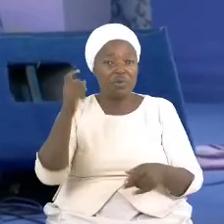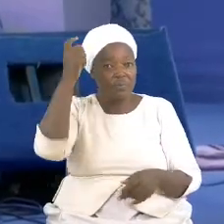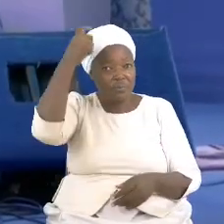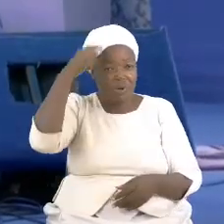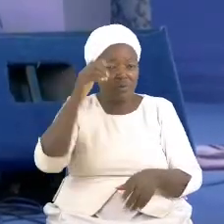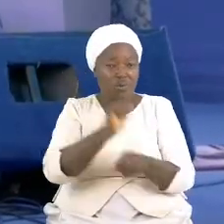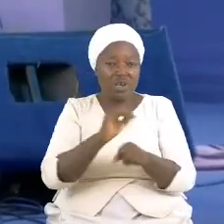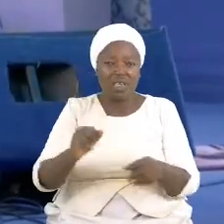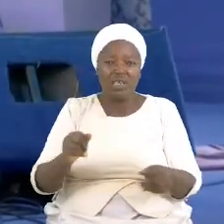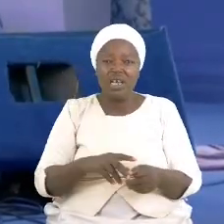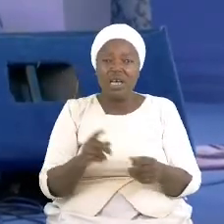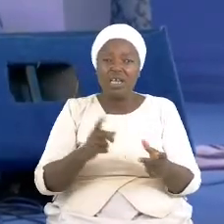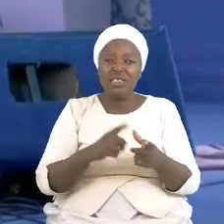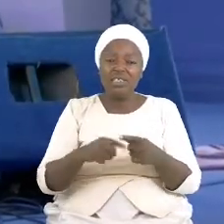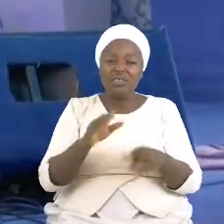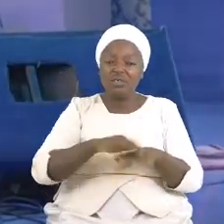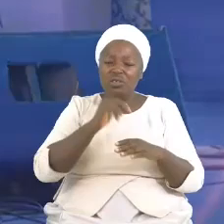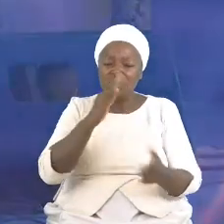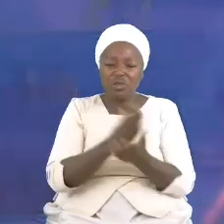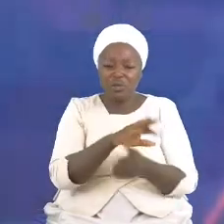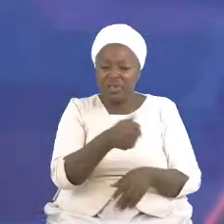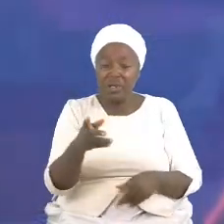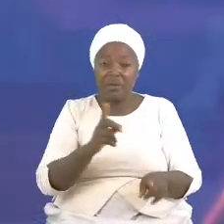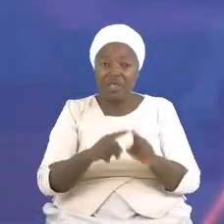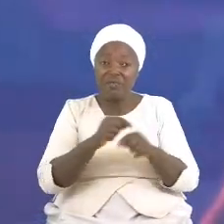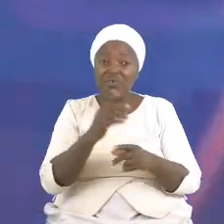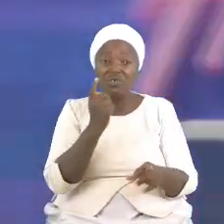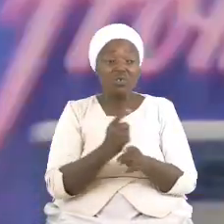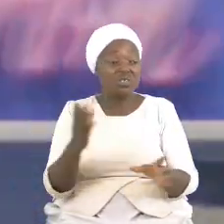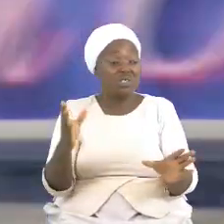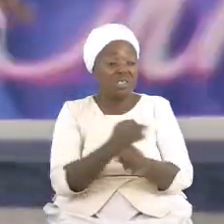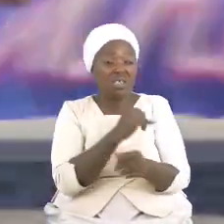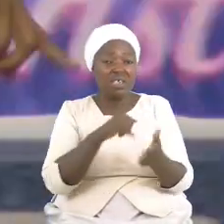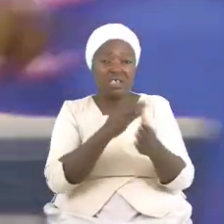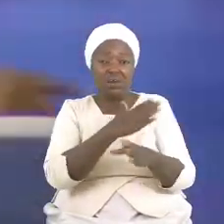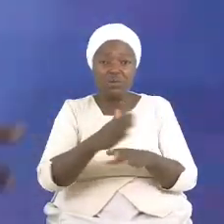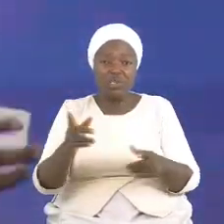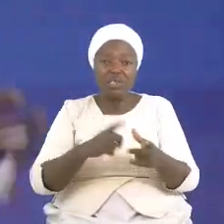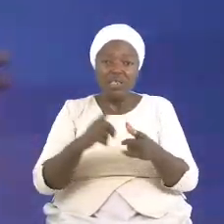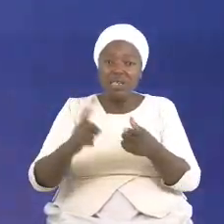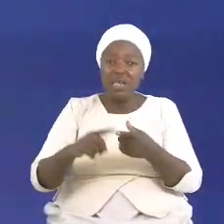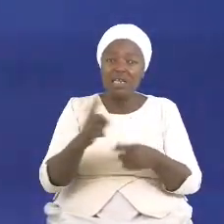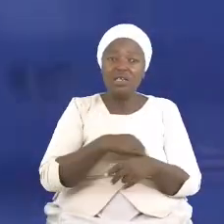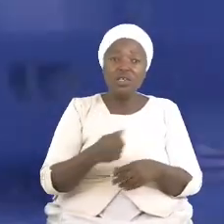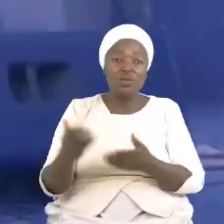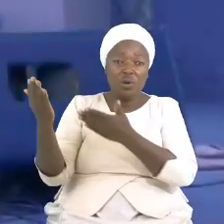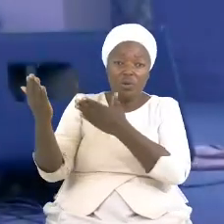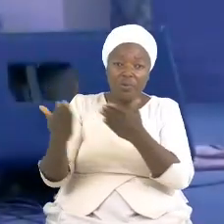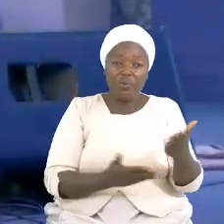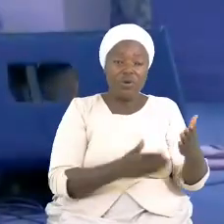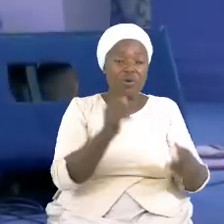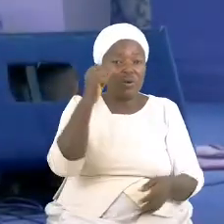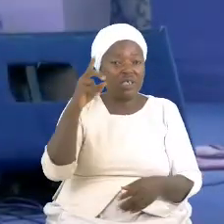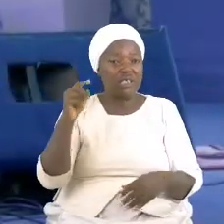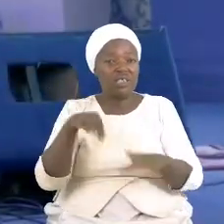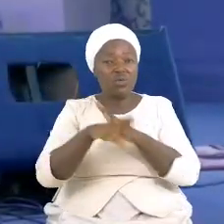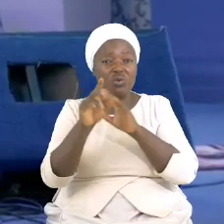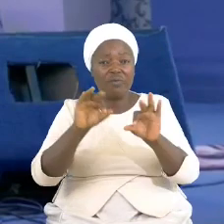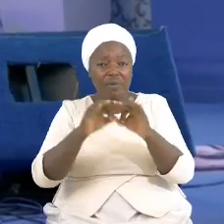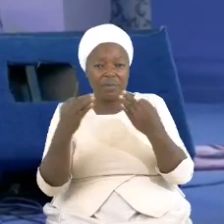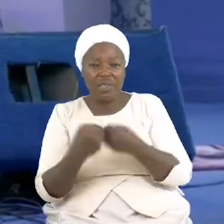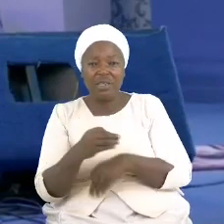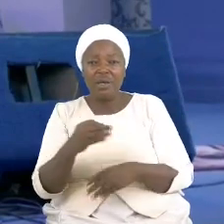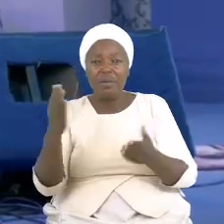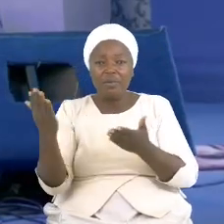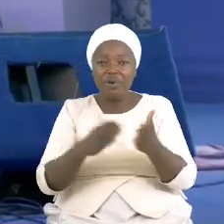get rid of it, it will bring joy to your family, fellowship in your family. It will bring understanding in your family. But there